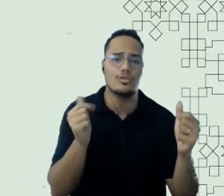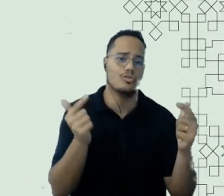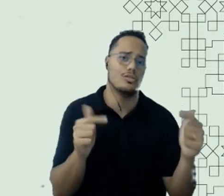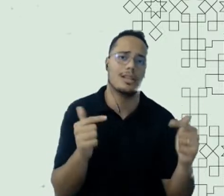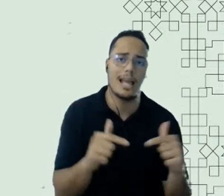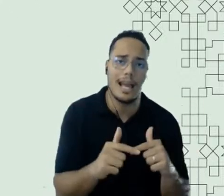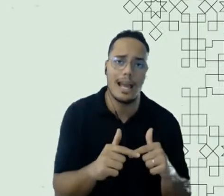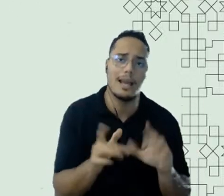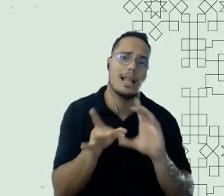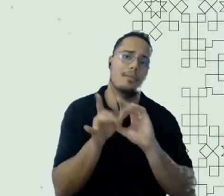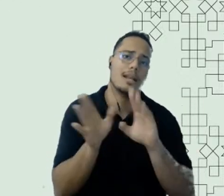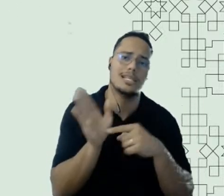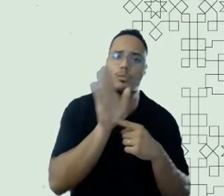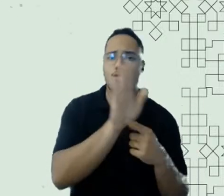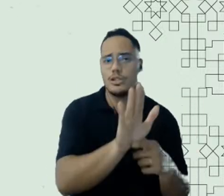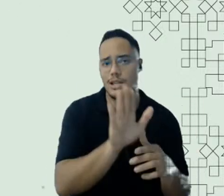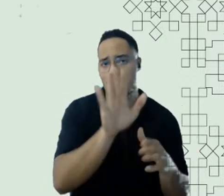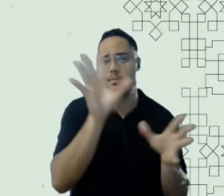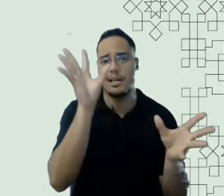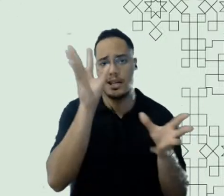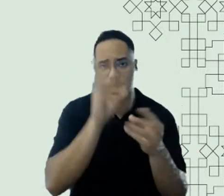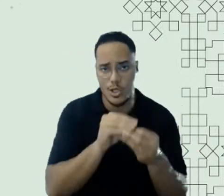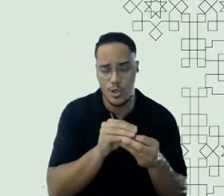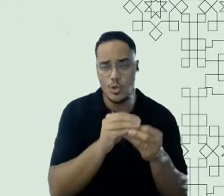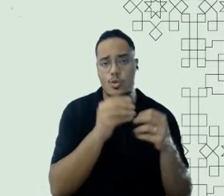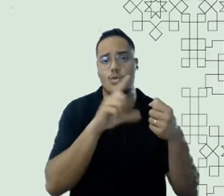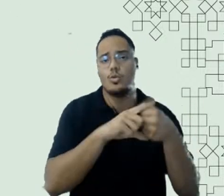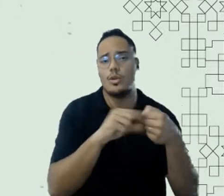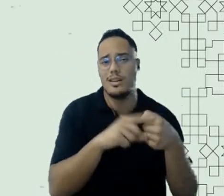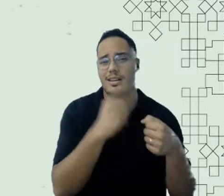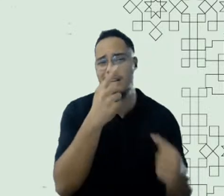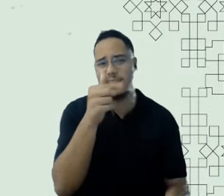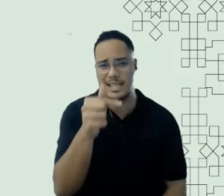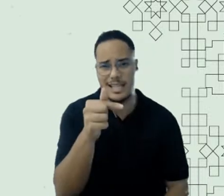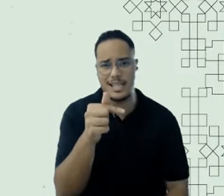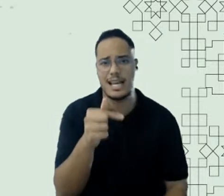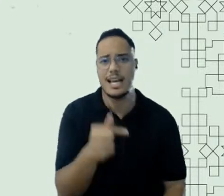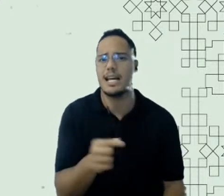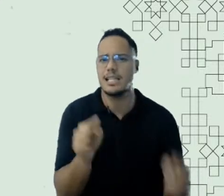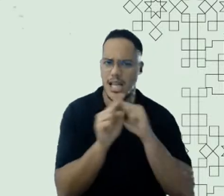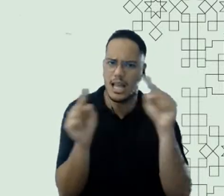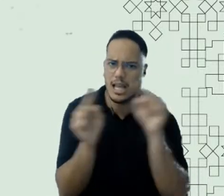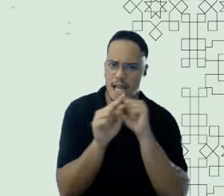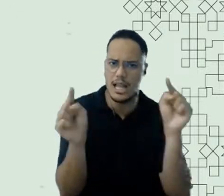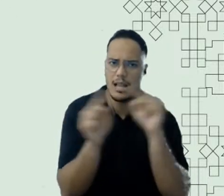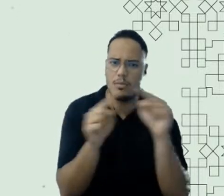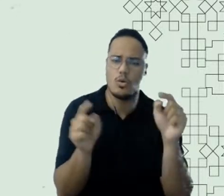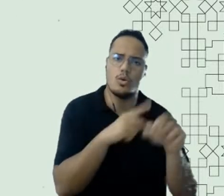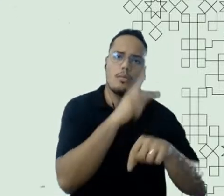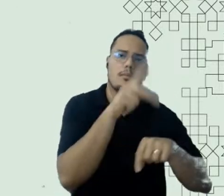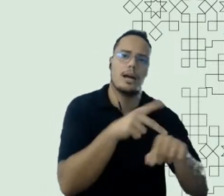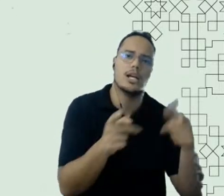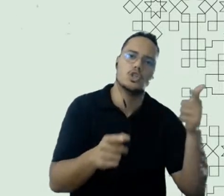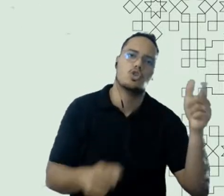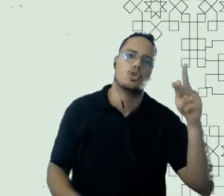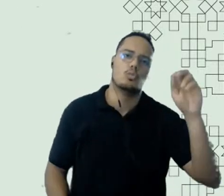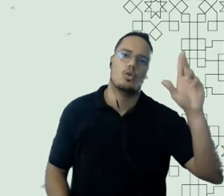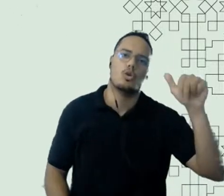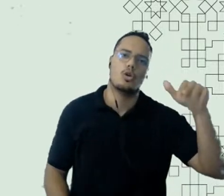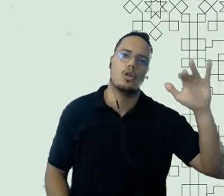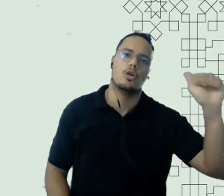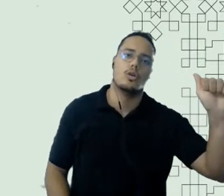apart from Poland, in any way so far that we can learn from what happened?